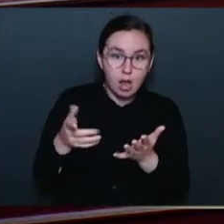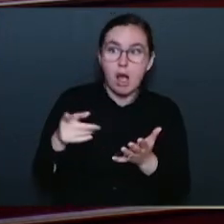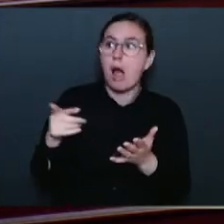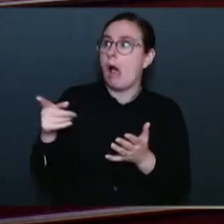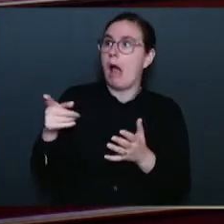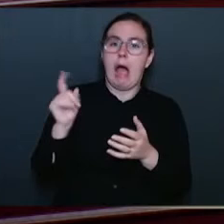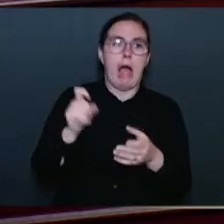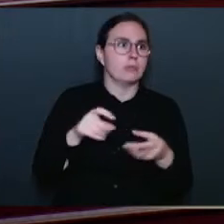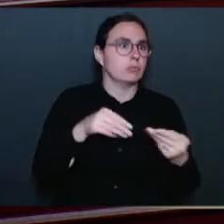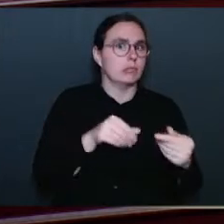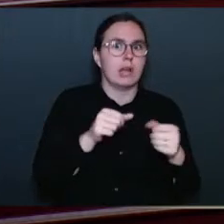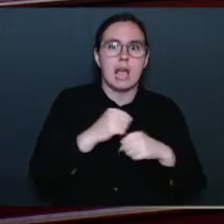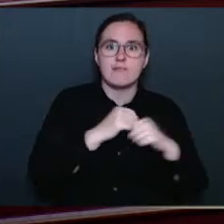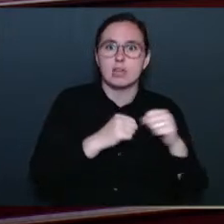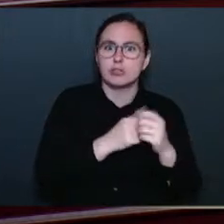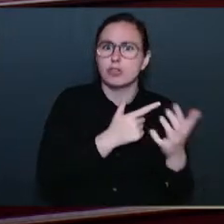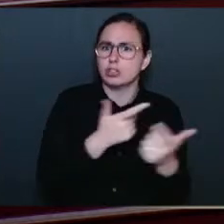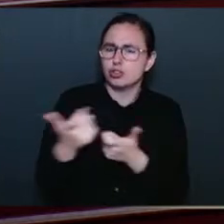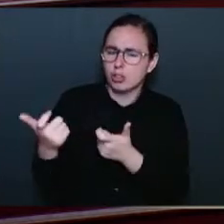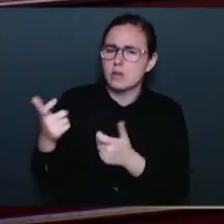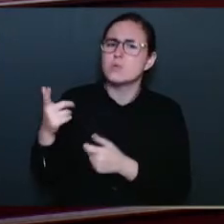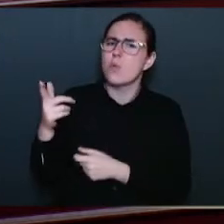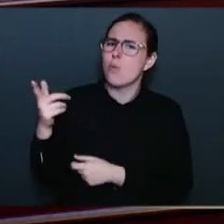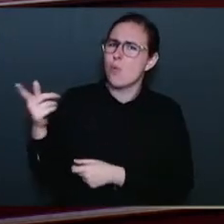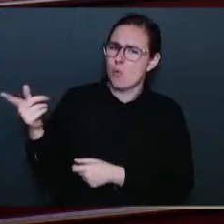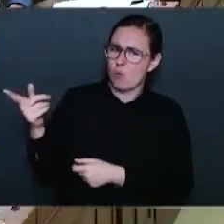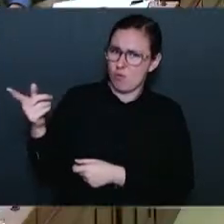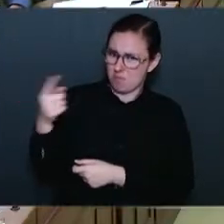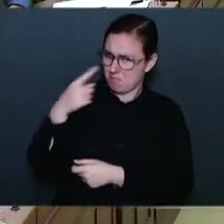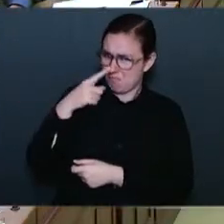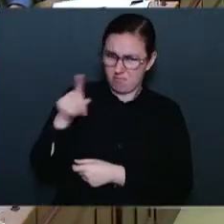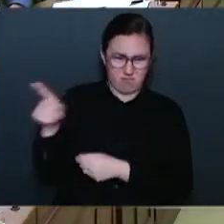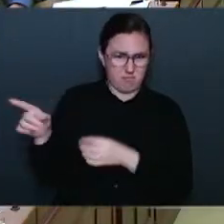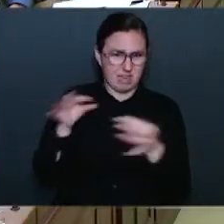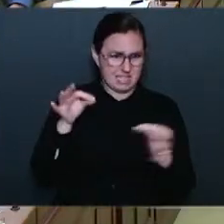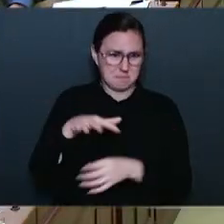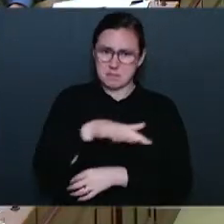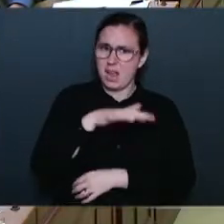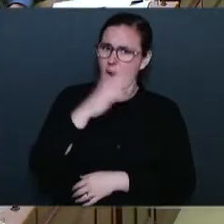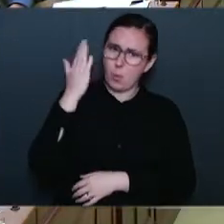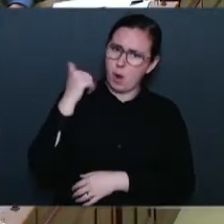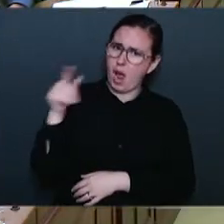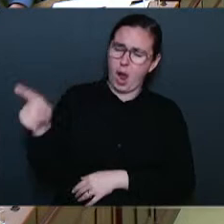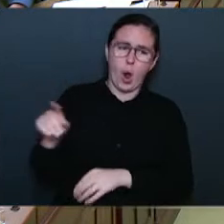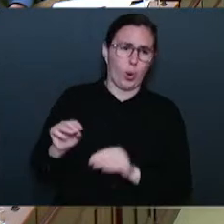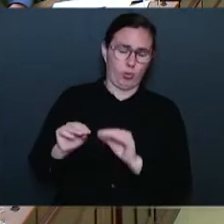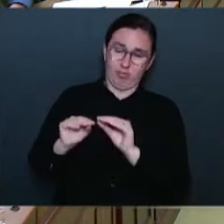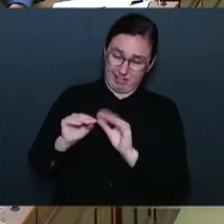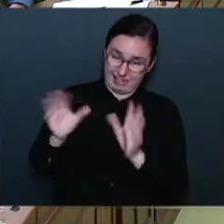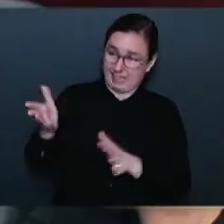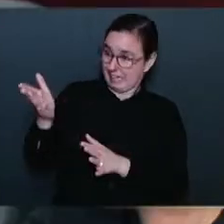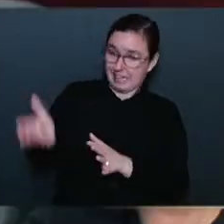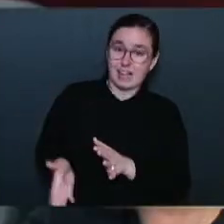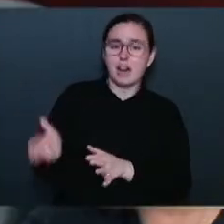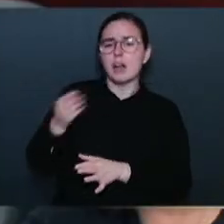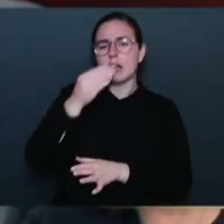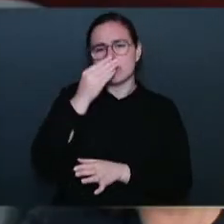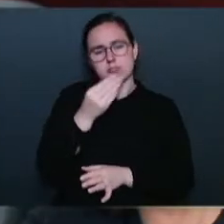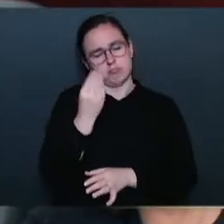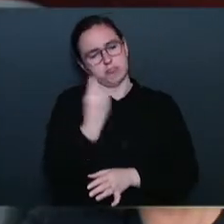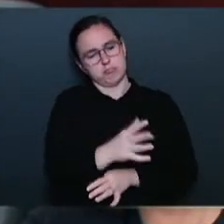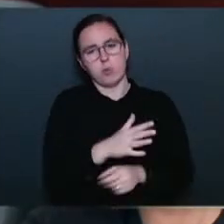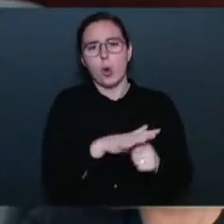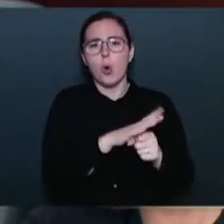kananascus why this government clearly doesn't care about her constituents honorable the Minister of Finance again